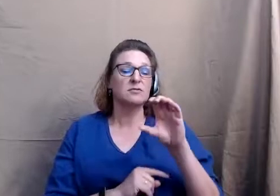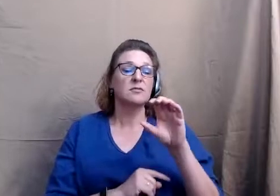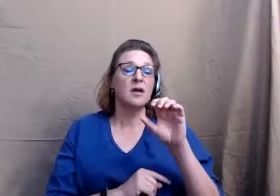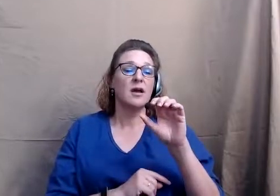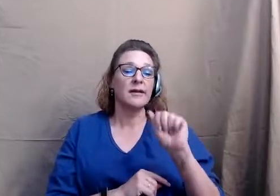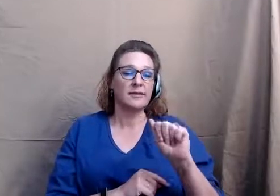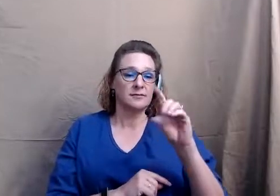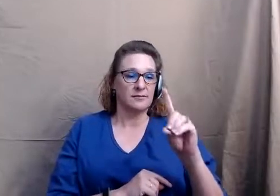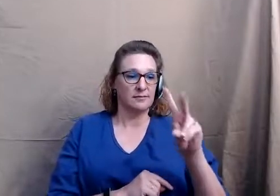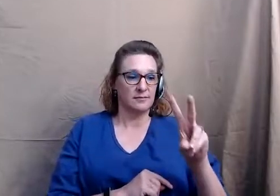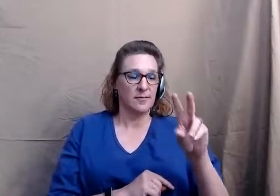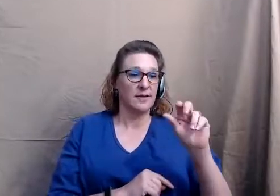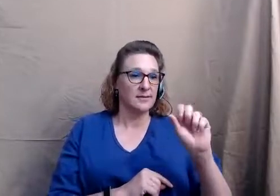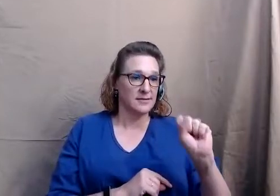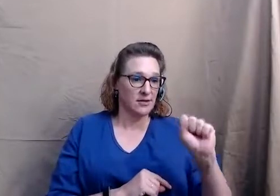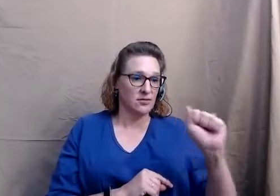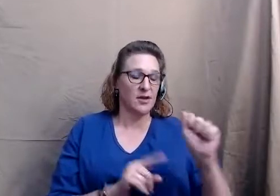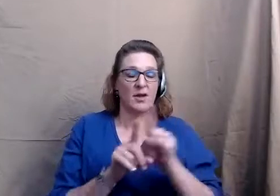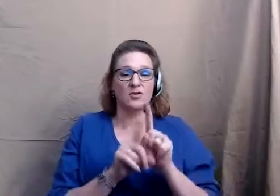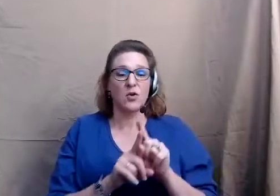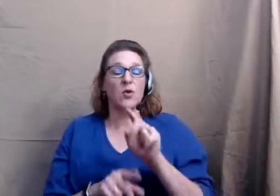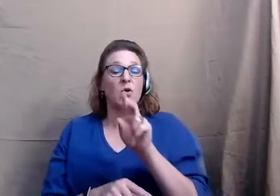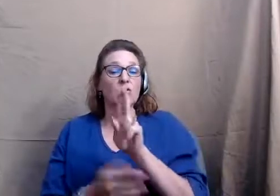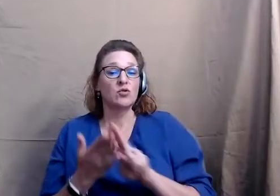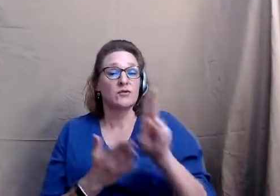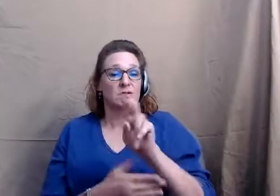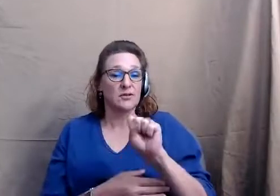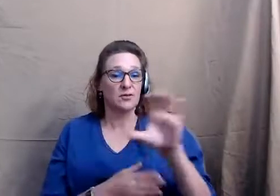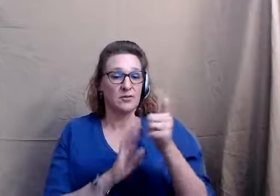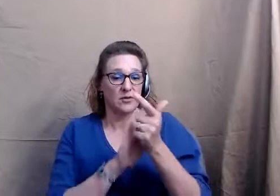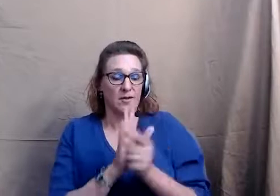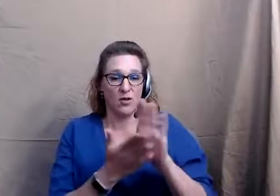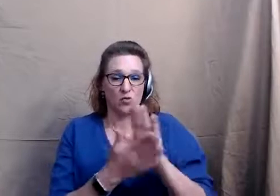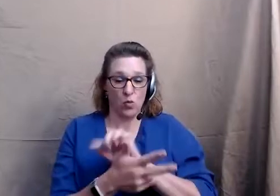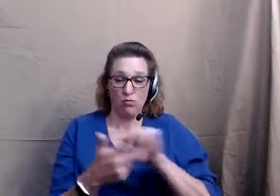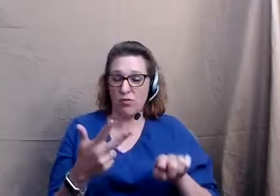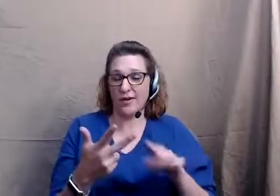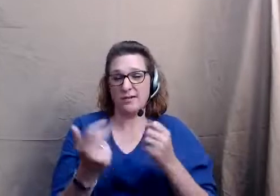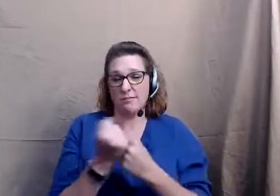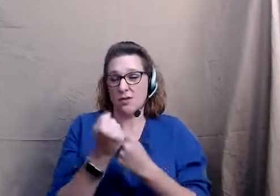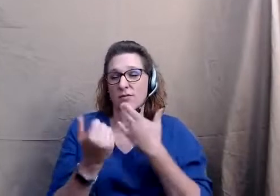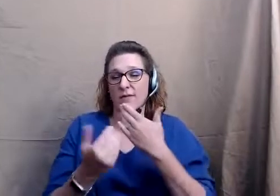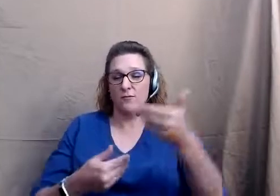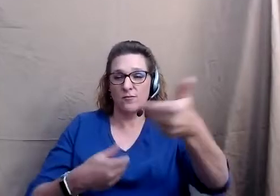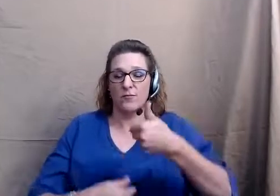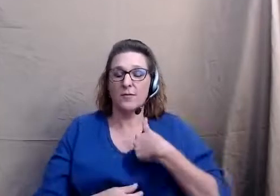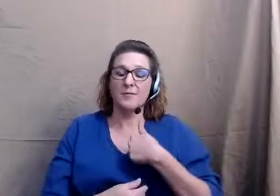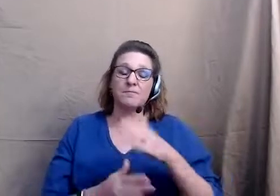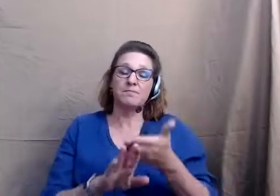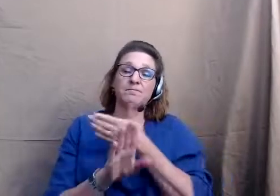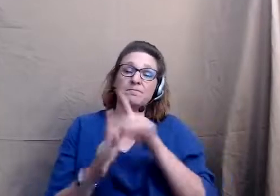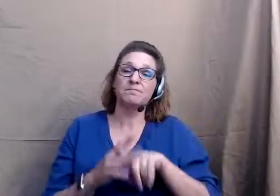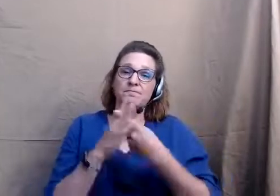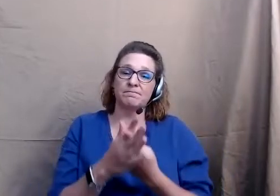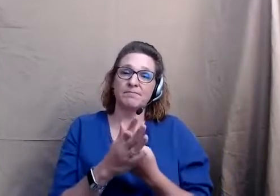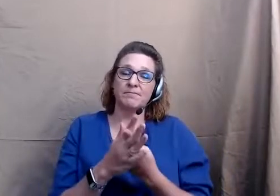Assault, and to the University of South Carolina Law School for inviting me to be here tonight. Before I start, I want to tell you